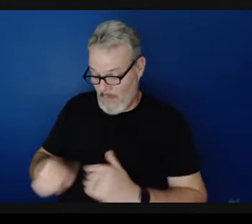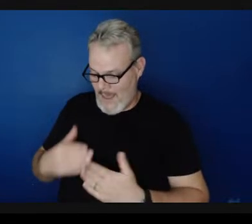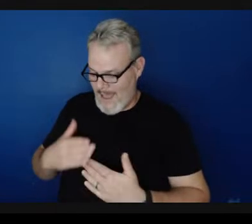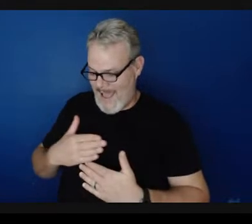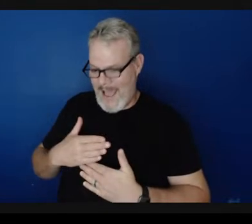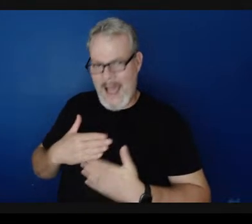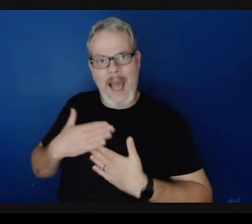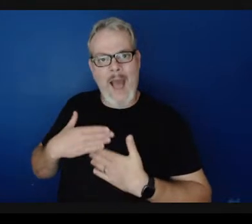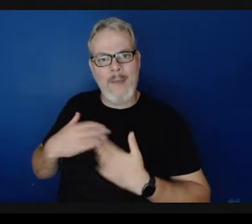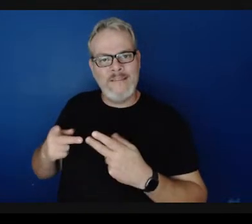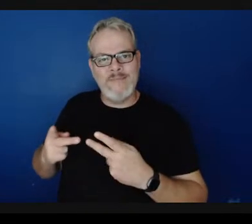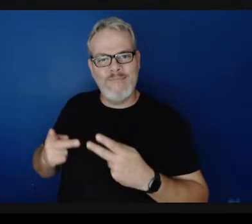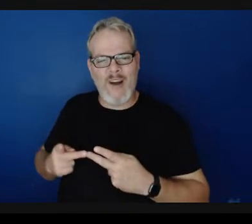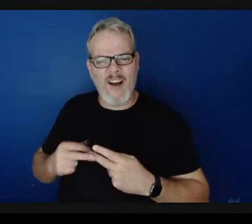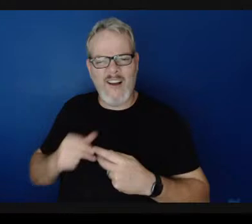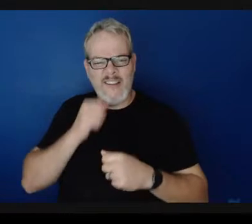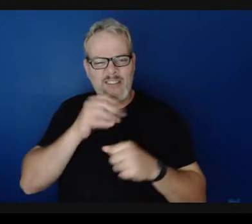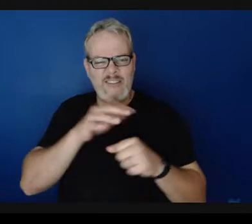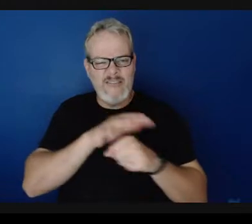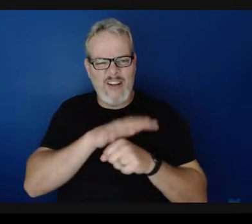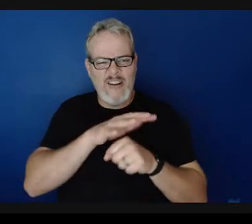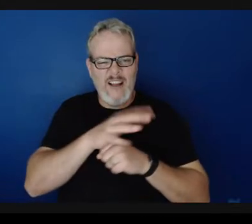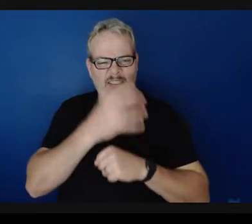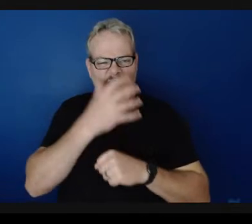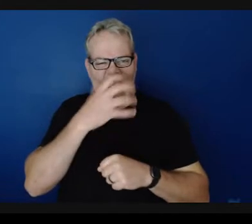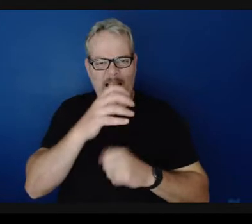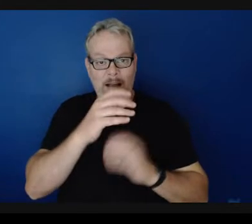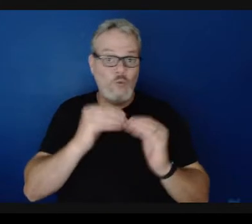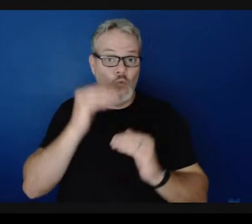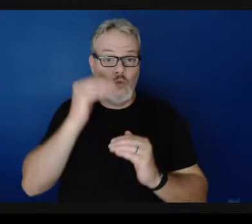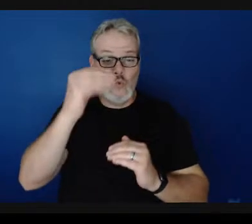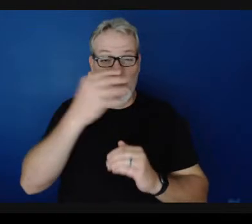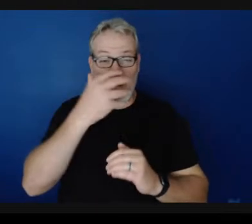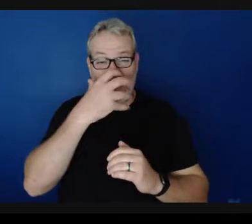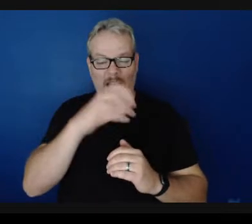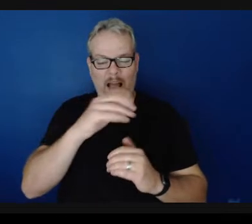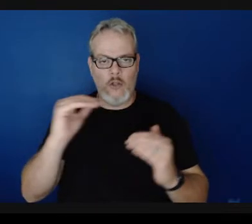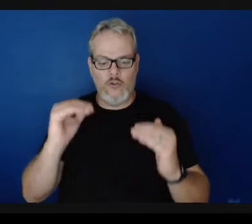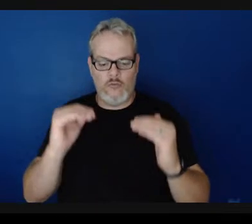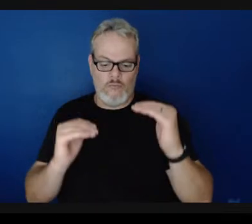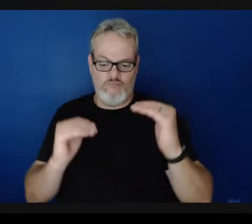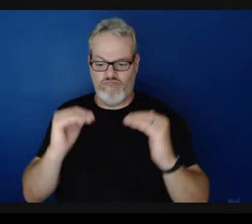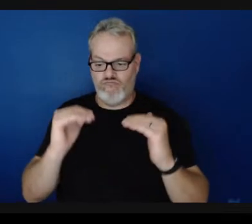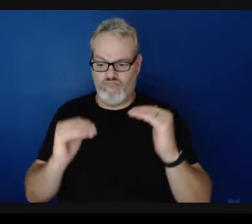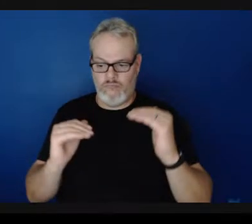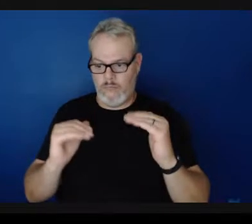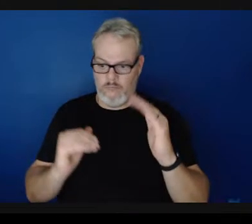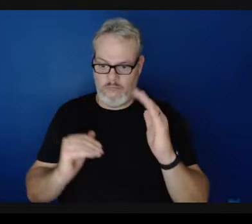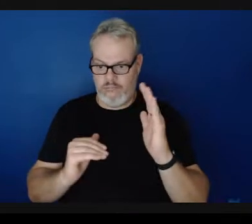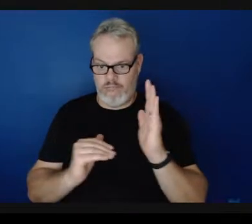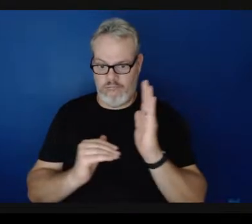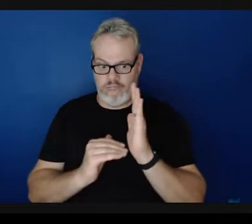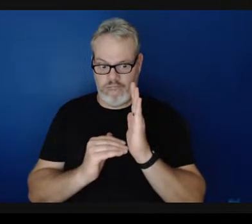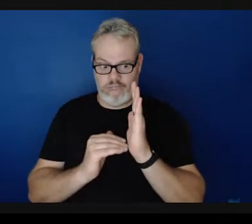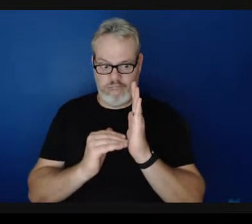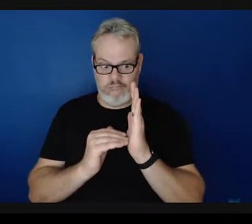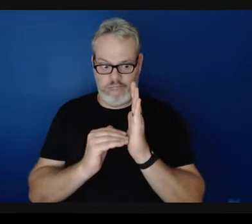anymore. It was too much heat or gas or something, right? Buoyancy. And it came up to this intermediate